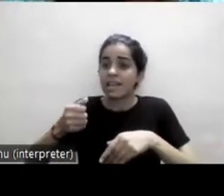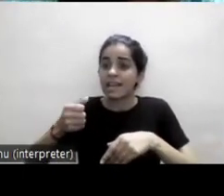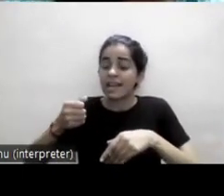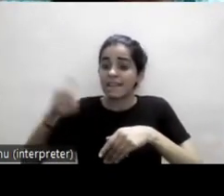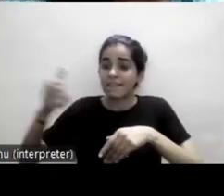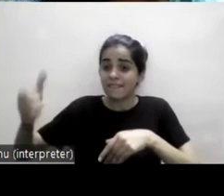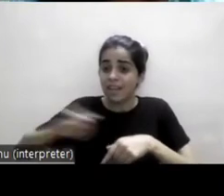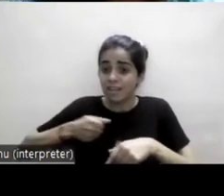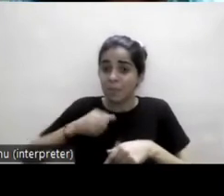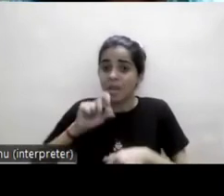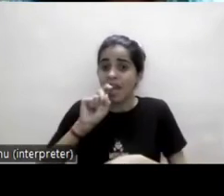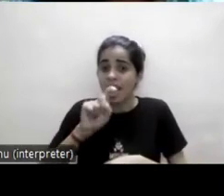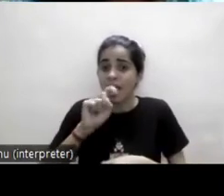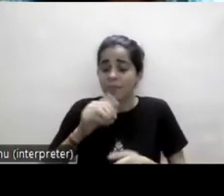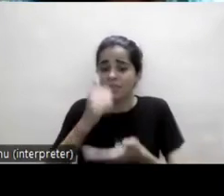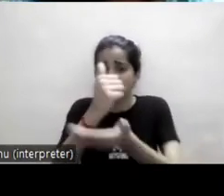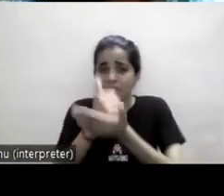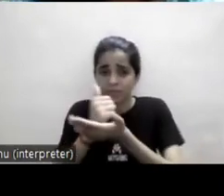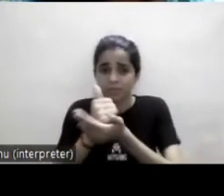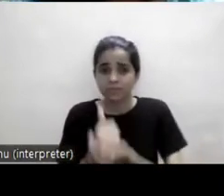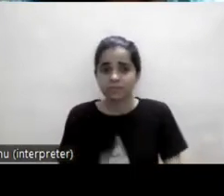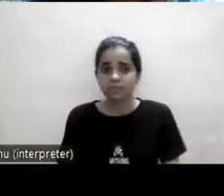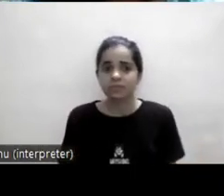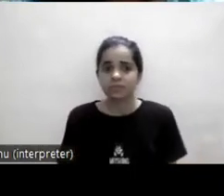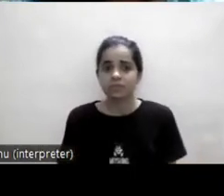she would be asking for help after that.